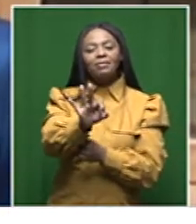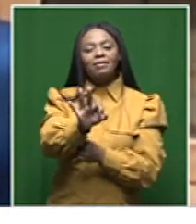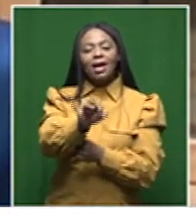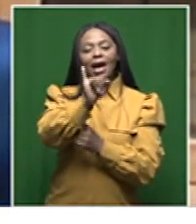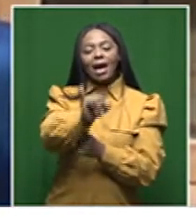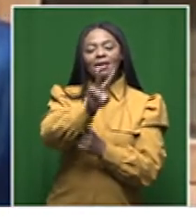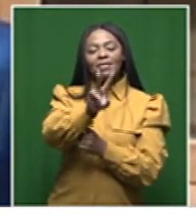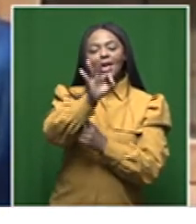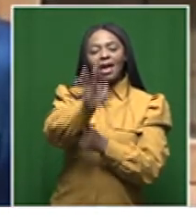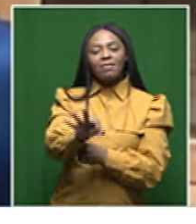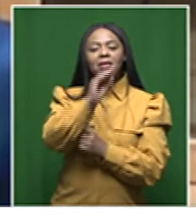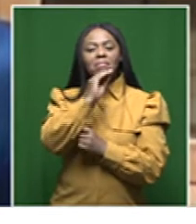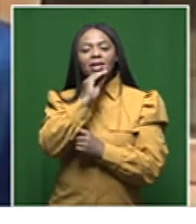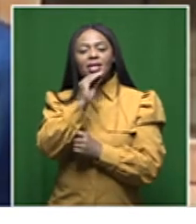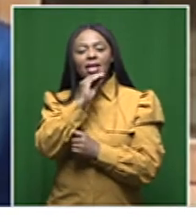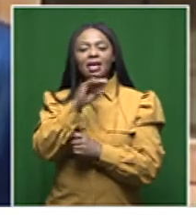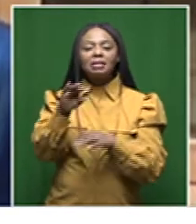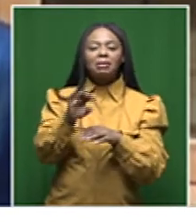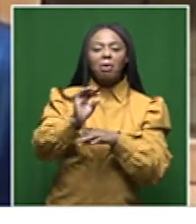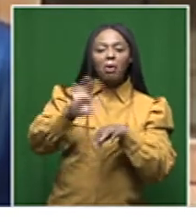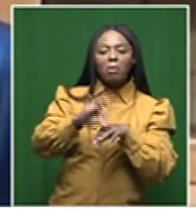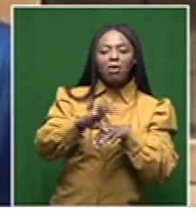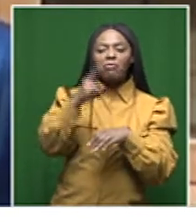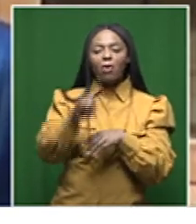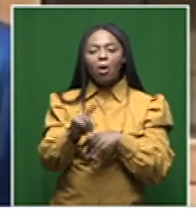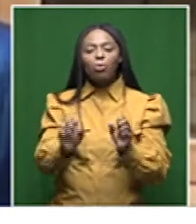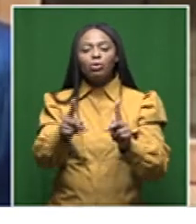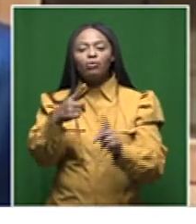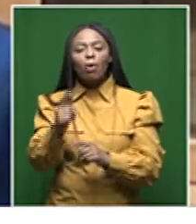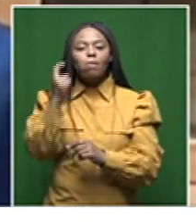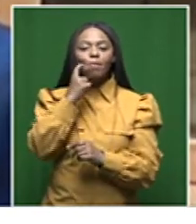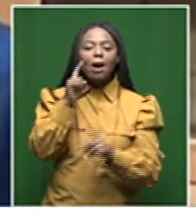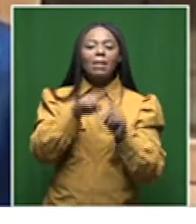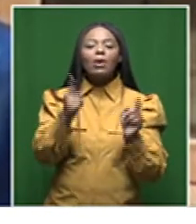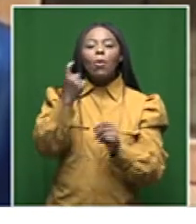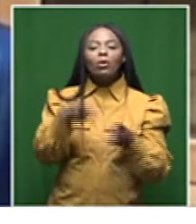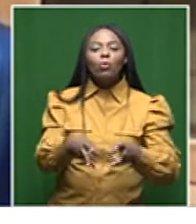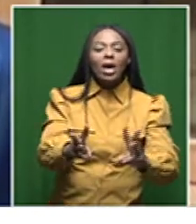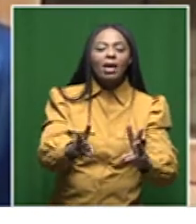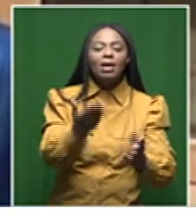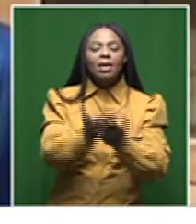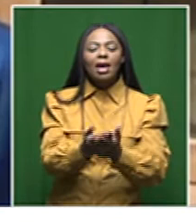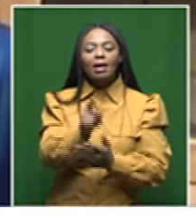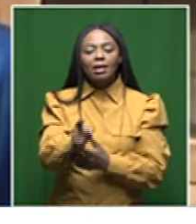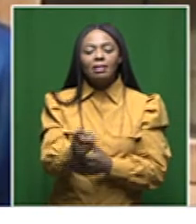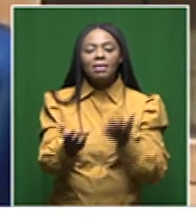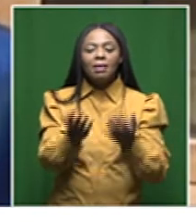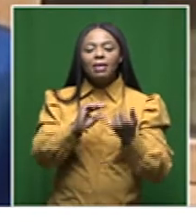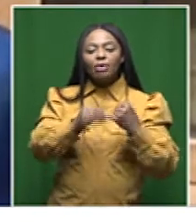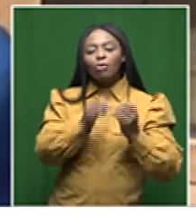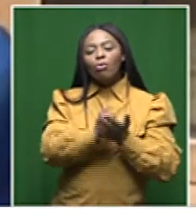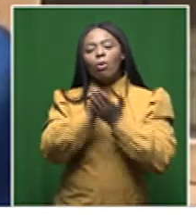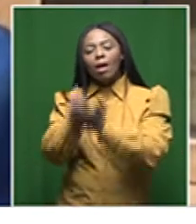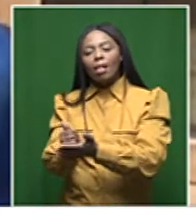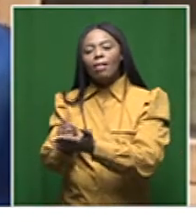the Mercedes-Benz or the Rolls-Royce of getting pregnant. It's just but one of the methods that should able to cut the time